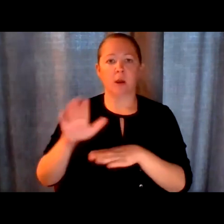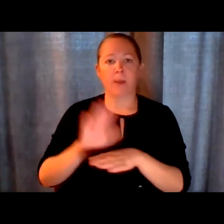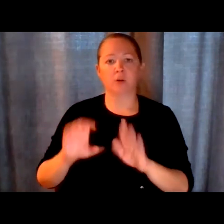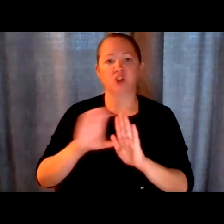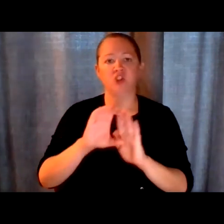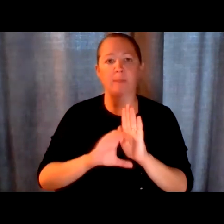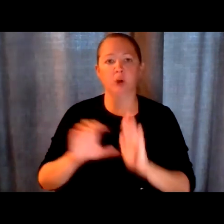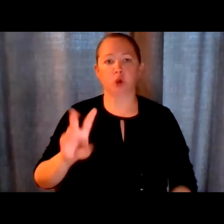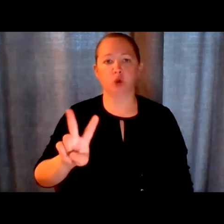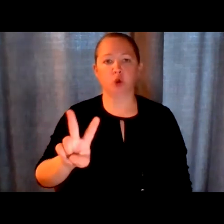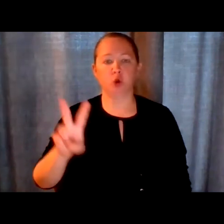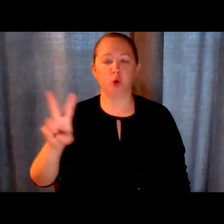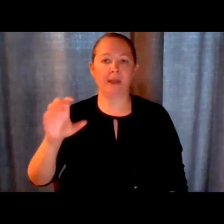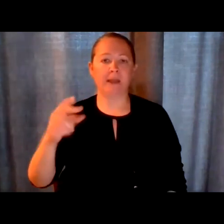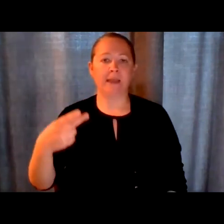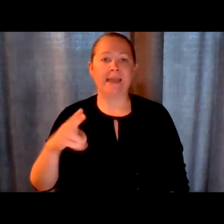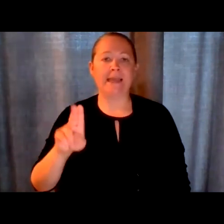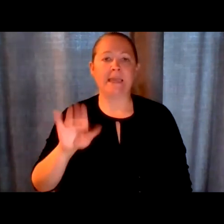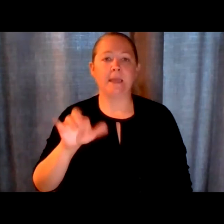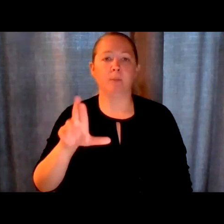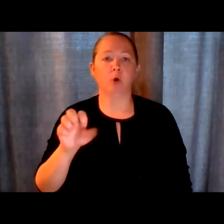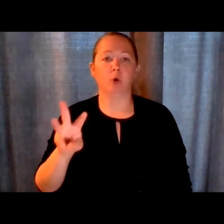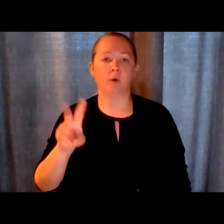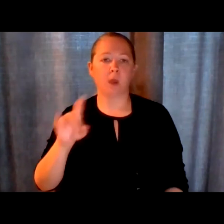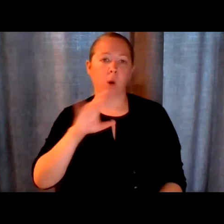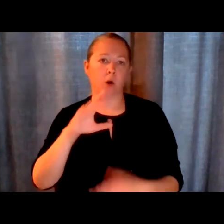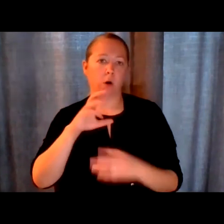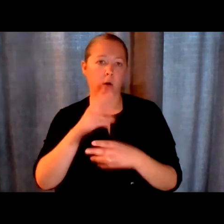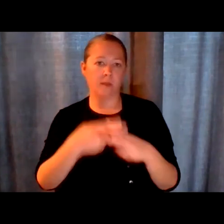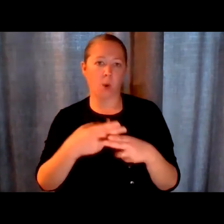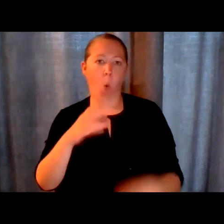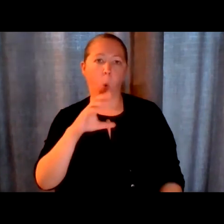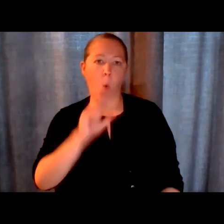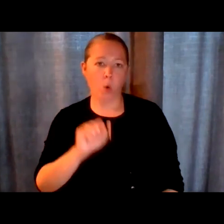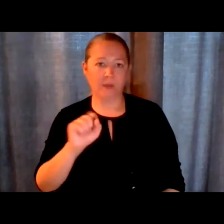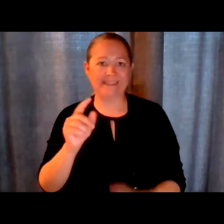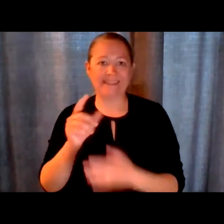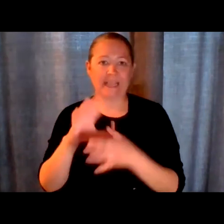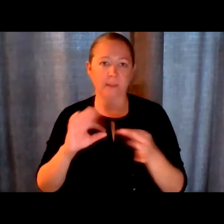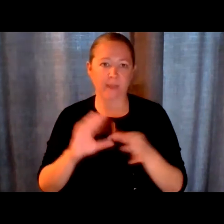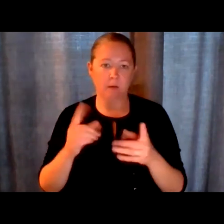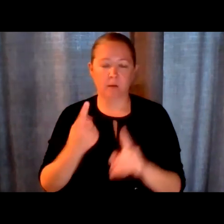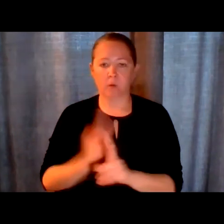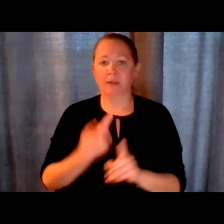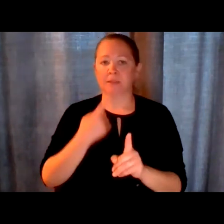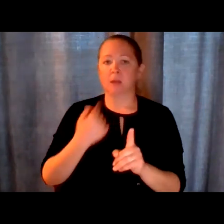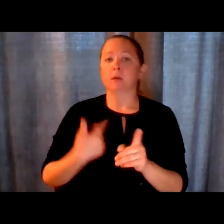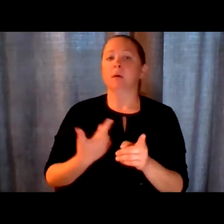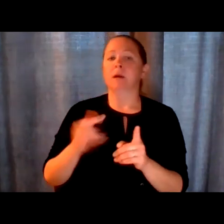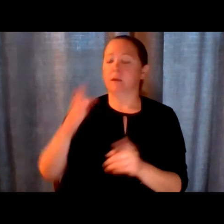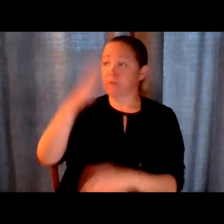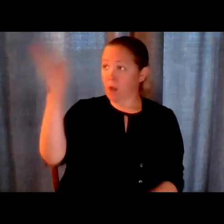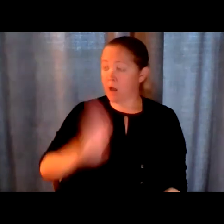Hebrew scriptures, which they call the Old Testament, right? In Judges, God is clear. He says, if you are asking me